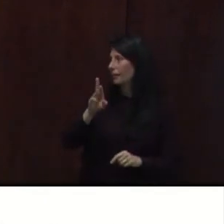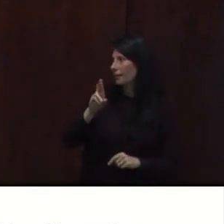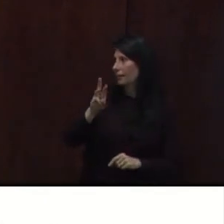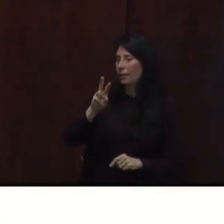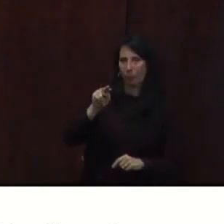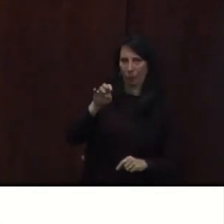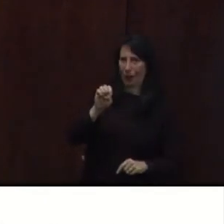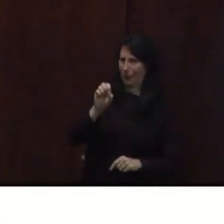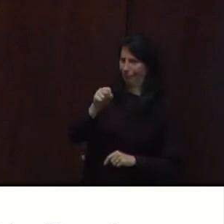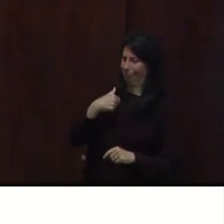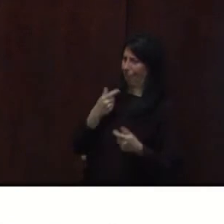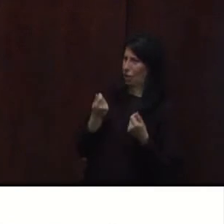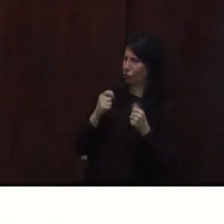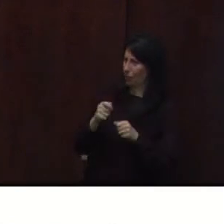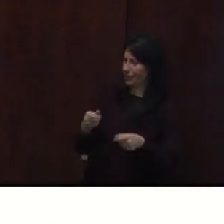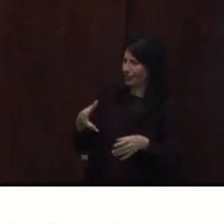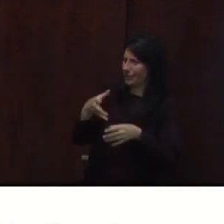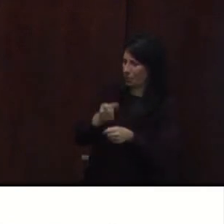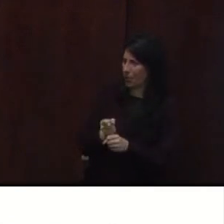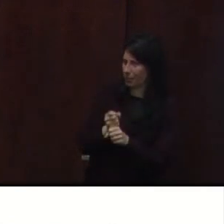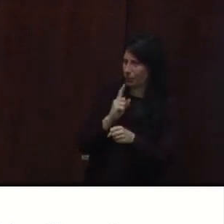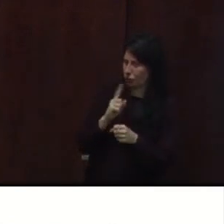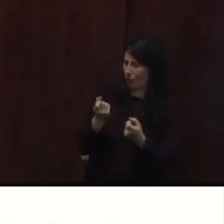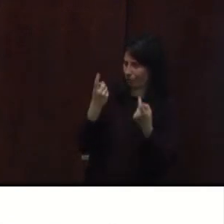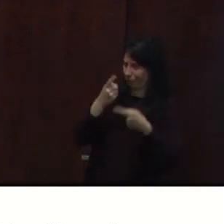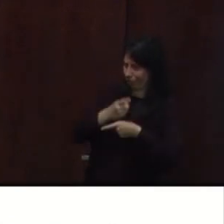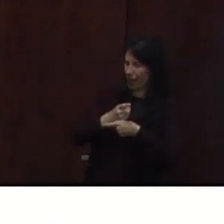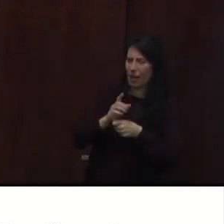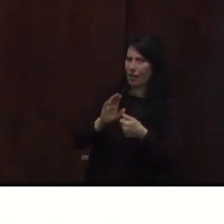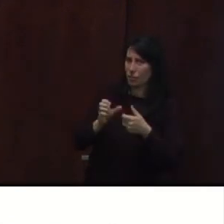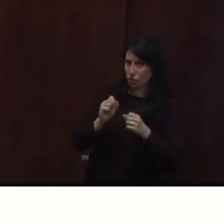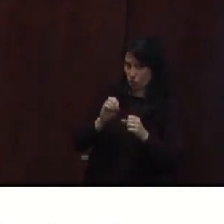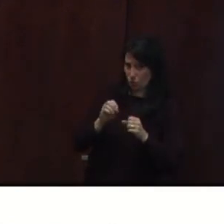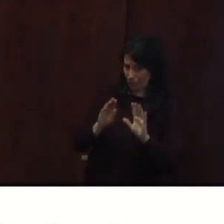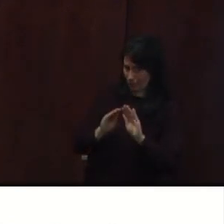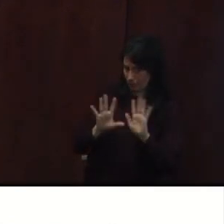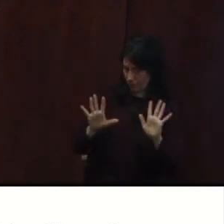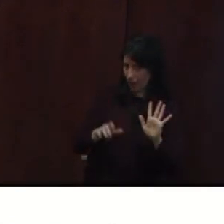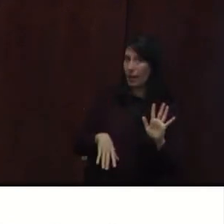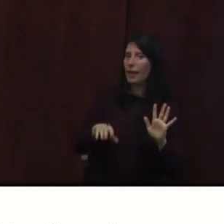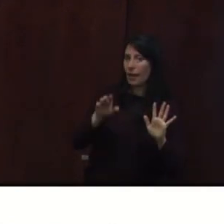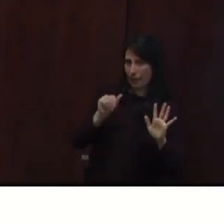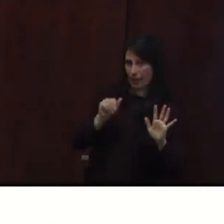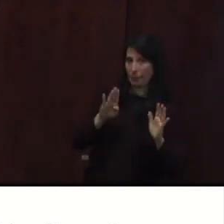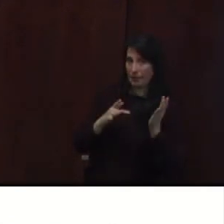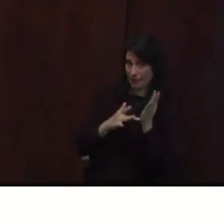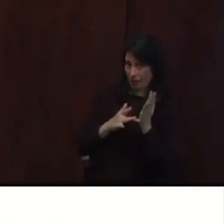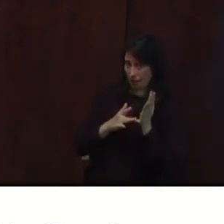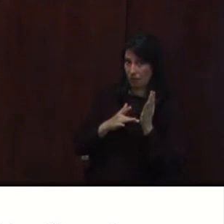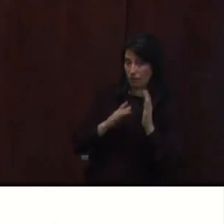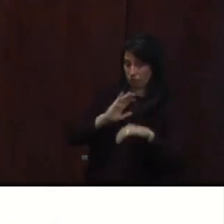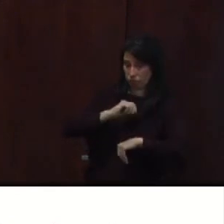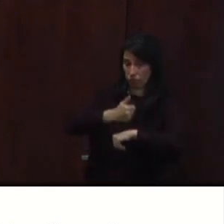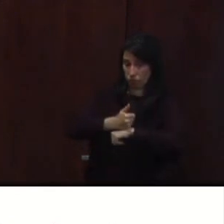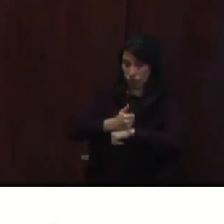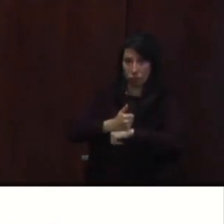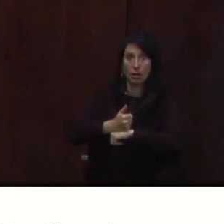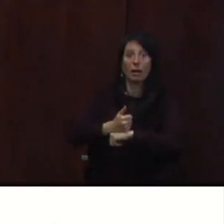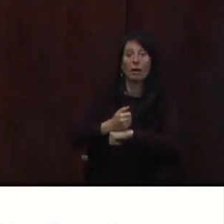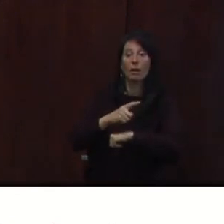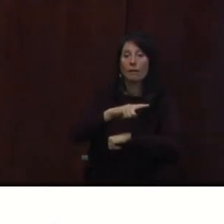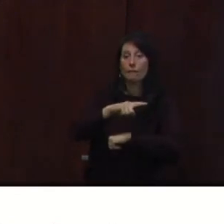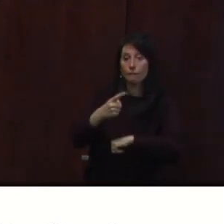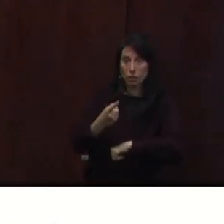right. Put it back up on the So the screen AB for you. Tech site is going to be dedicated to administering first